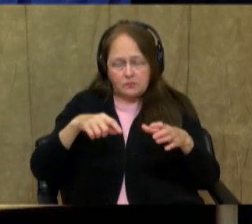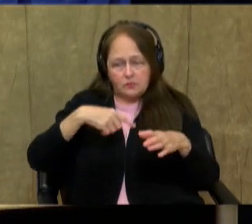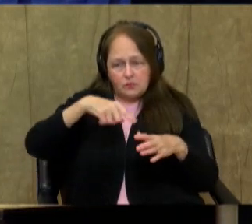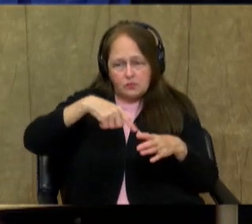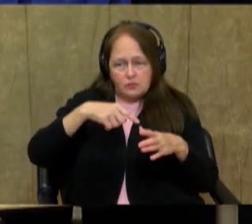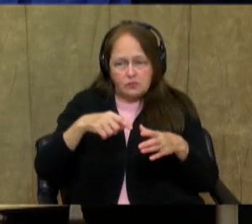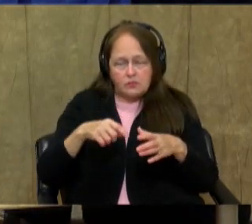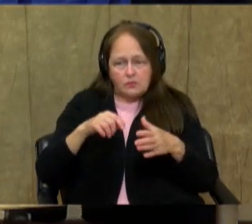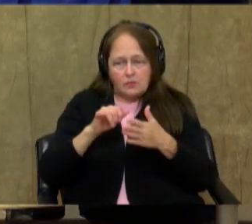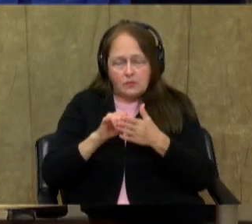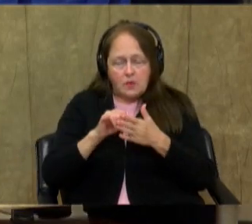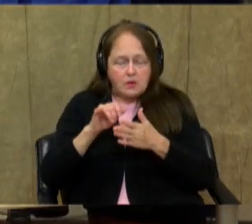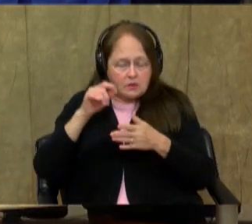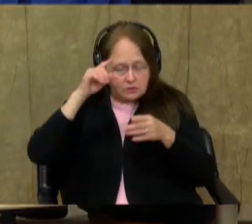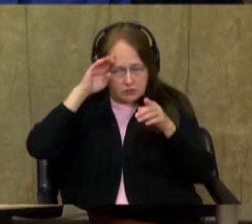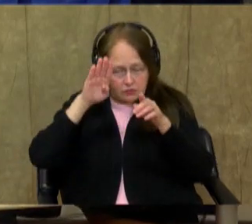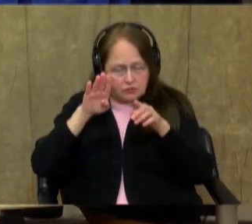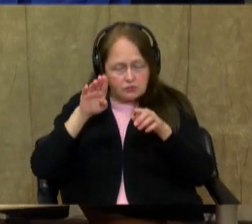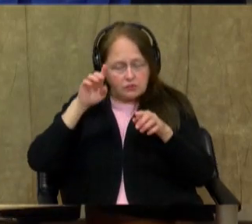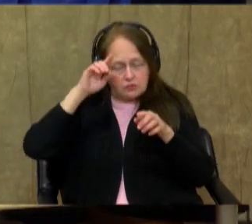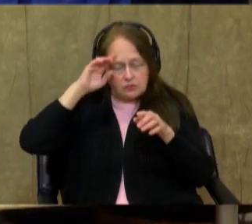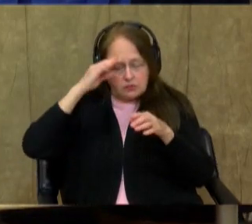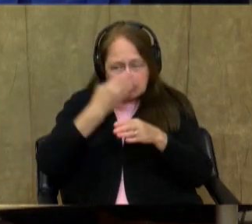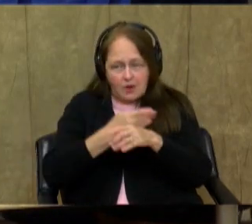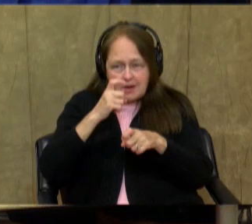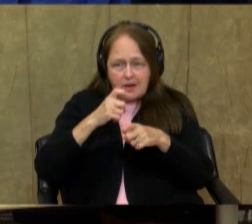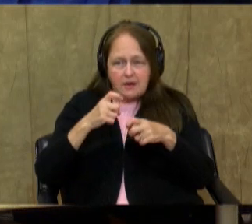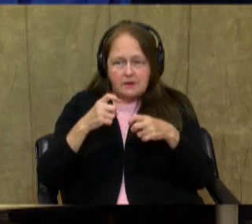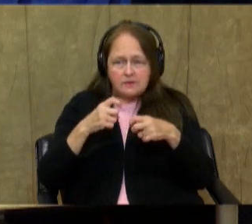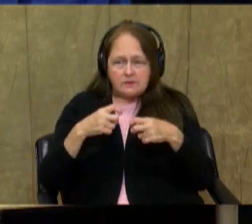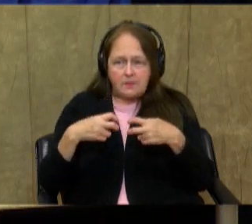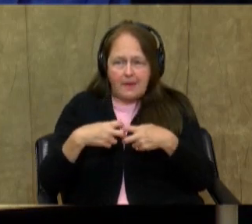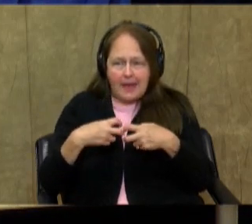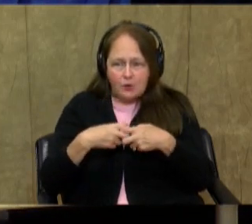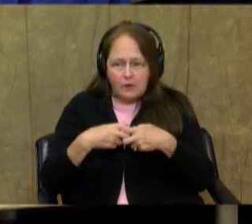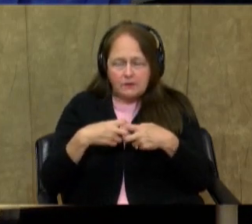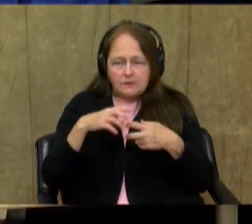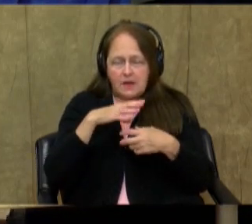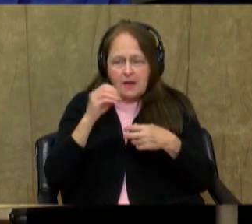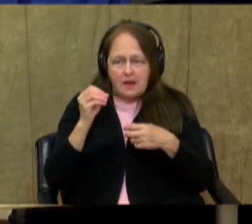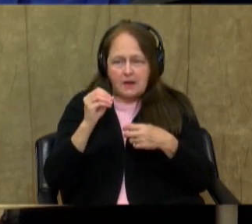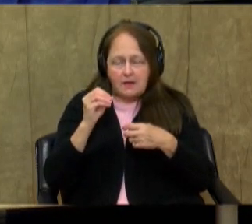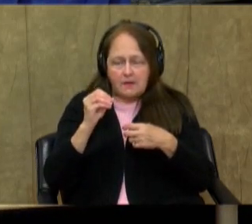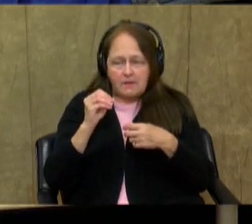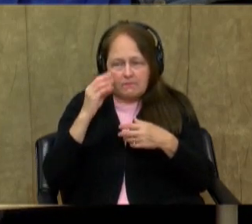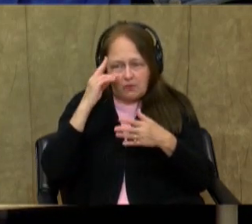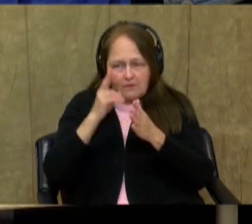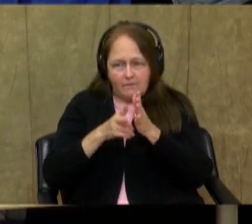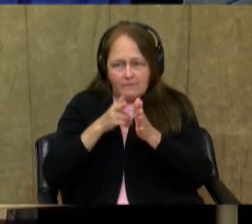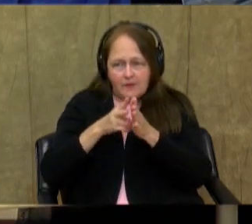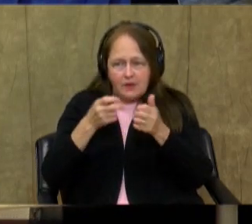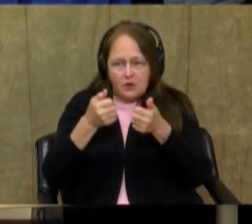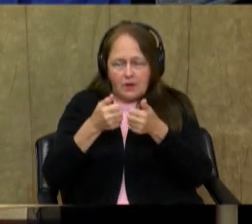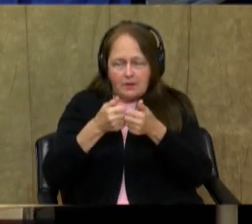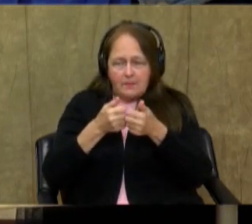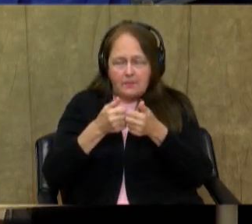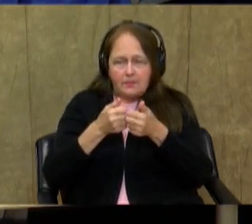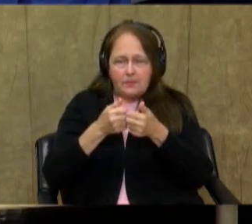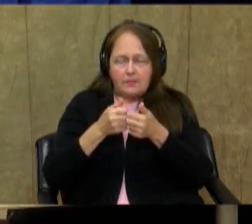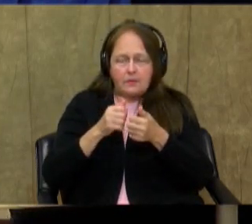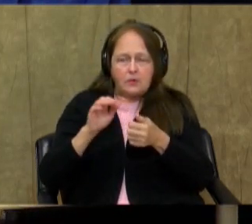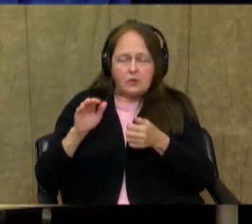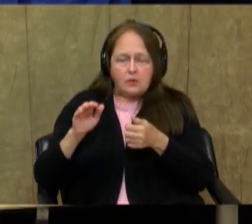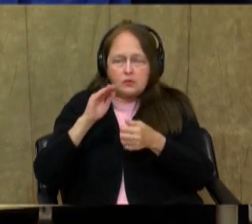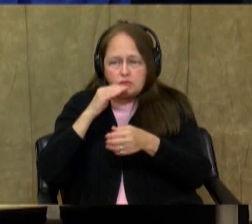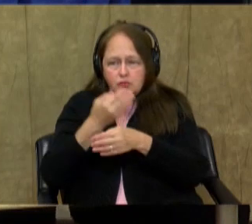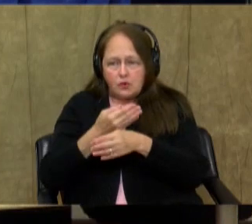Canton needs batteries. Her son needs batteries for his video game. And thirdly, Carissa needs help cleaning her